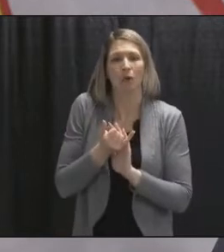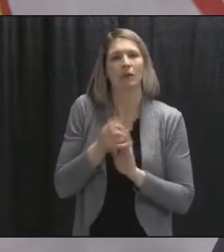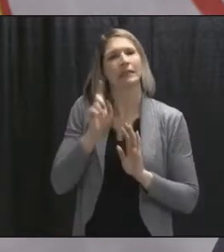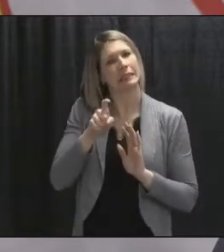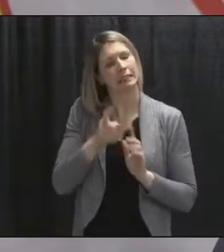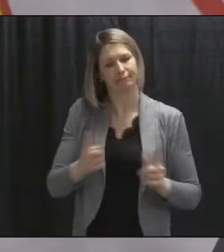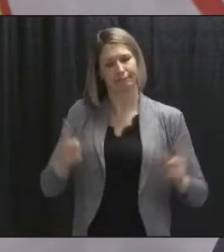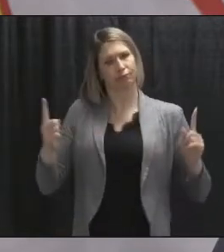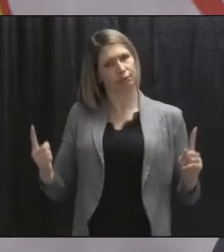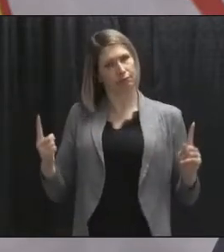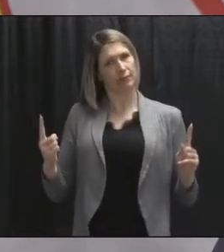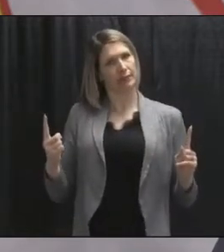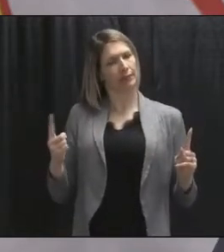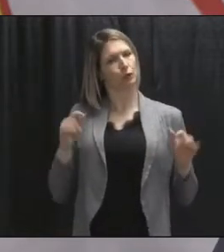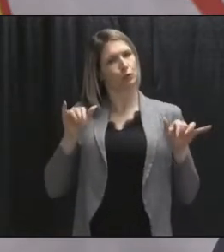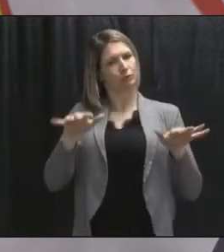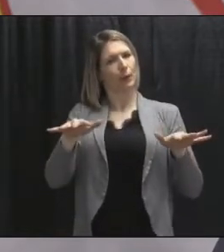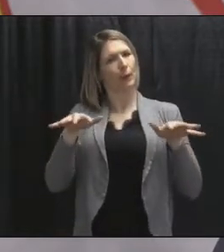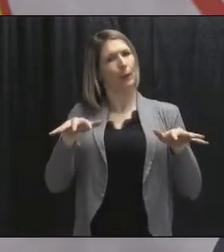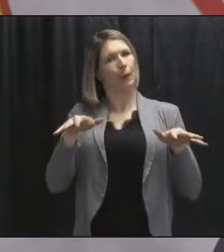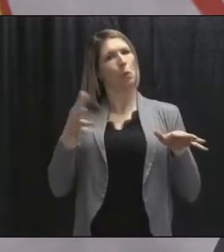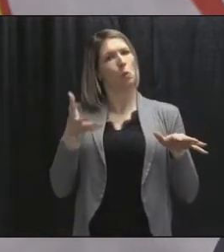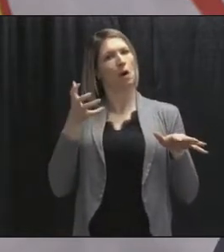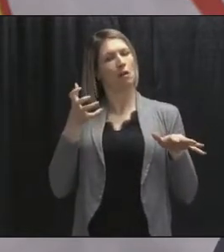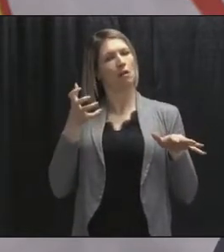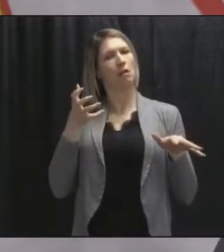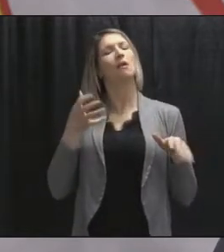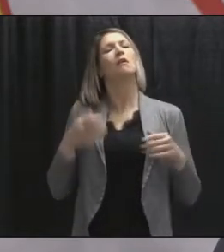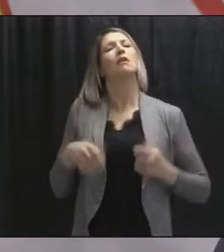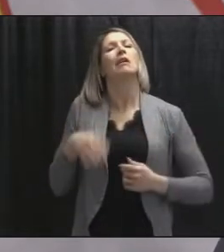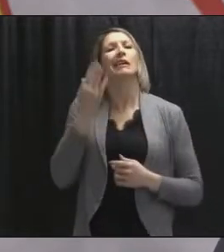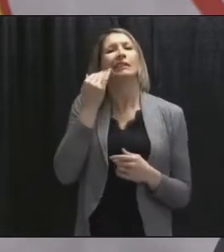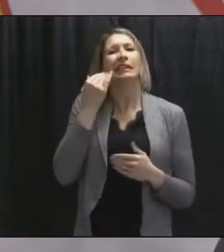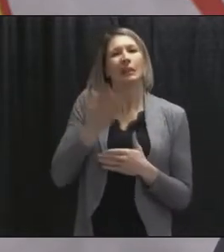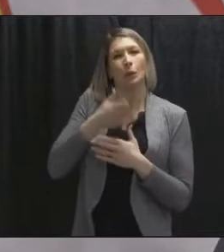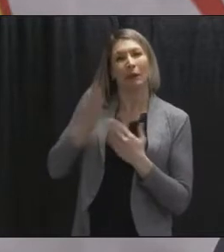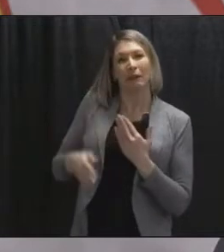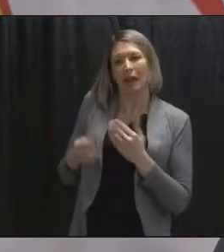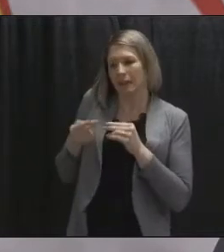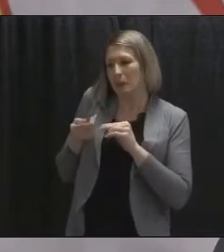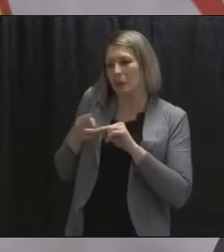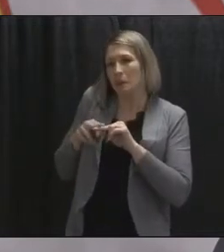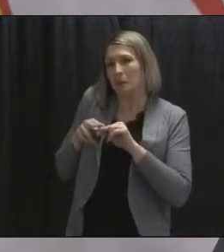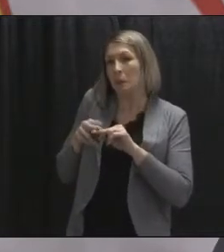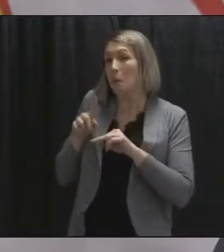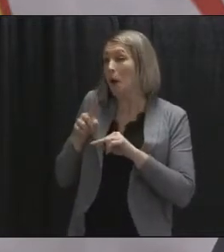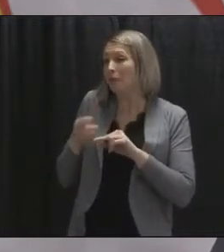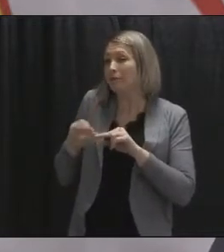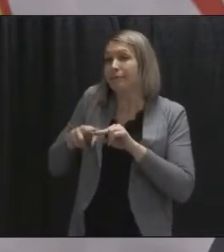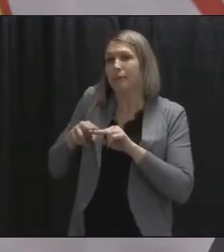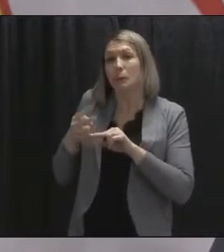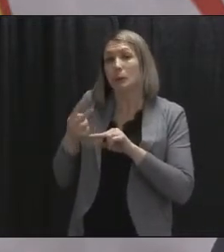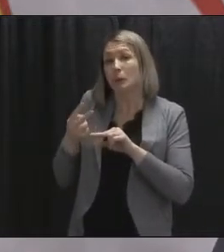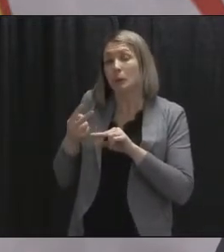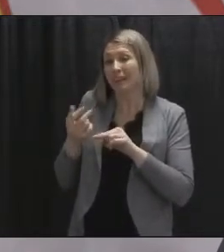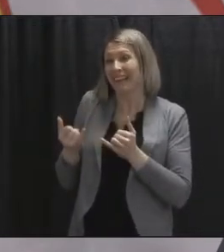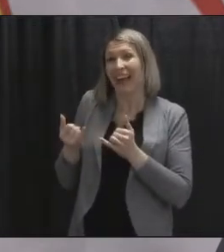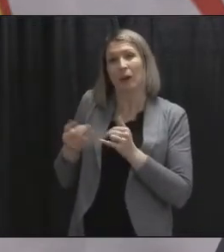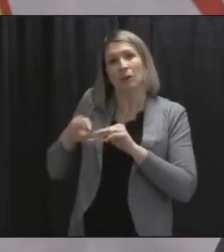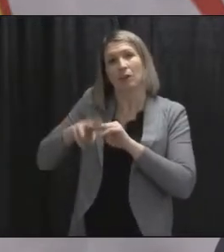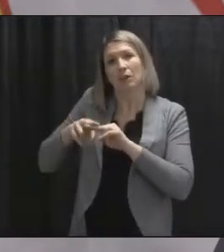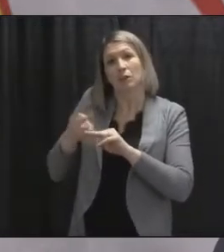few days. But that doesn't mean our numbers won't go up. This is a time of the year when